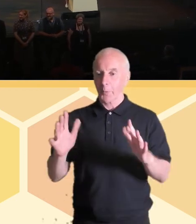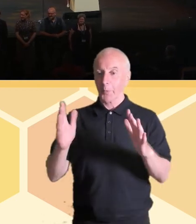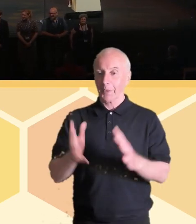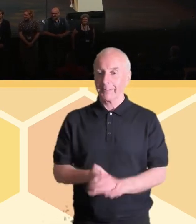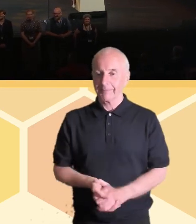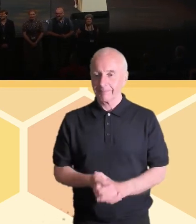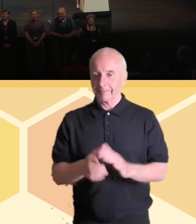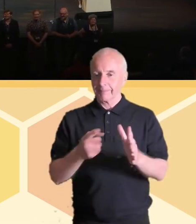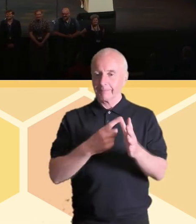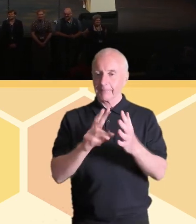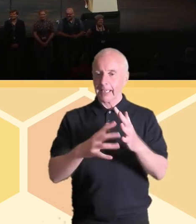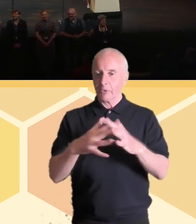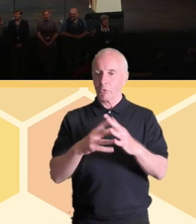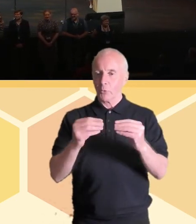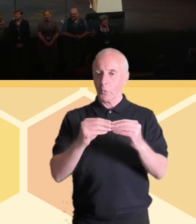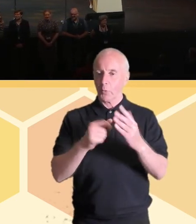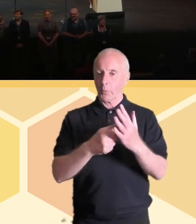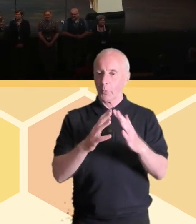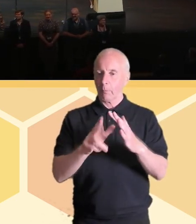the Reverend Andrew Browning,